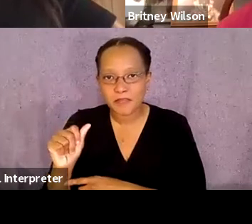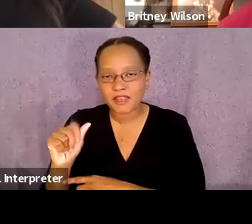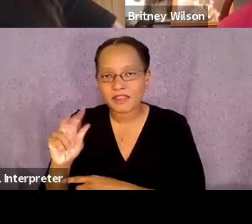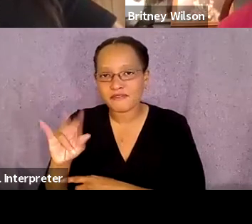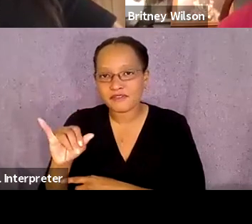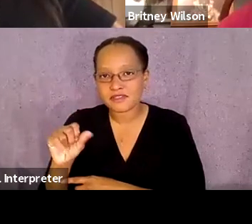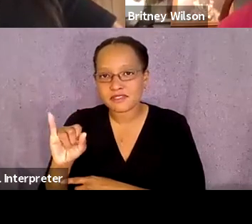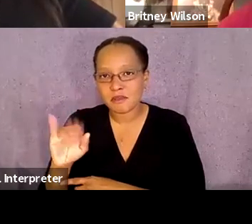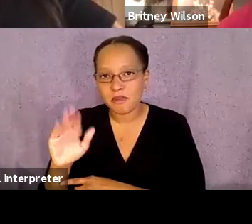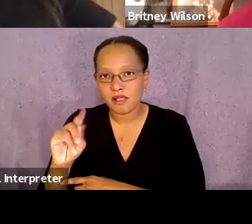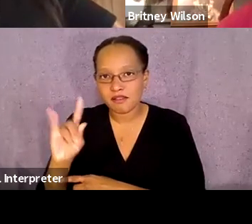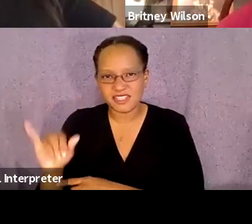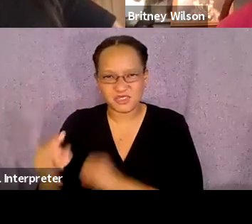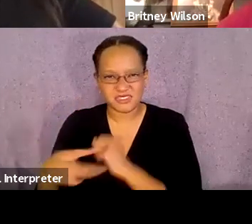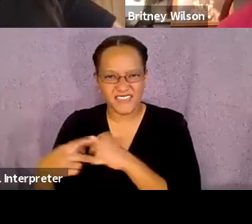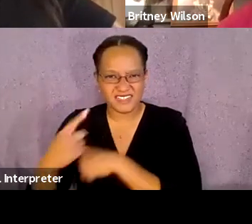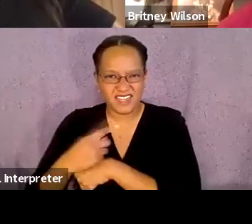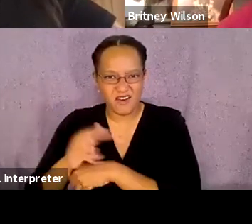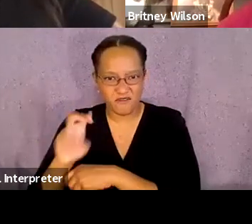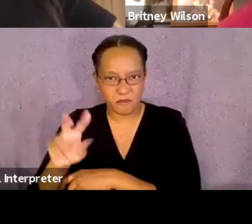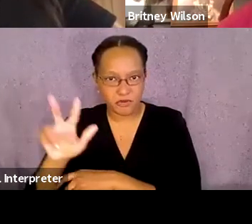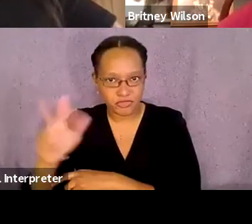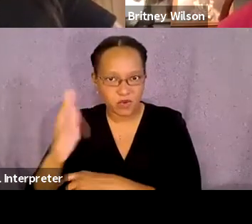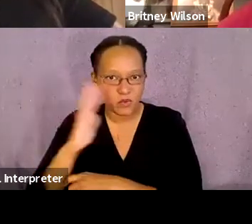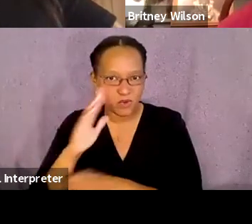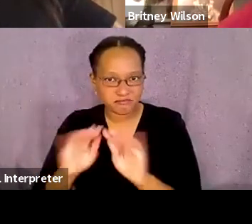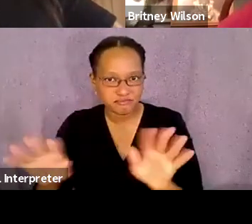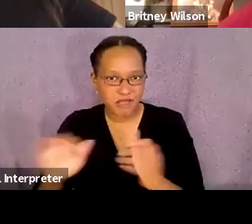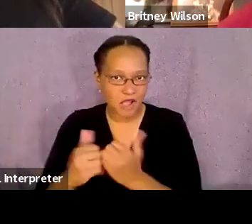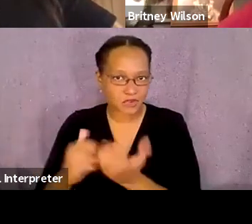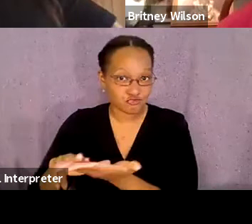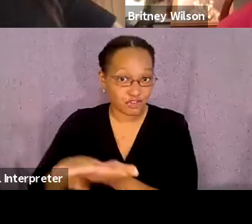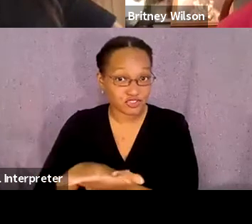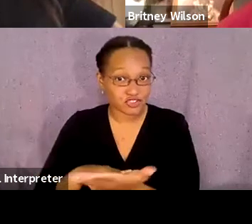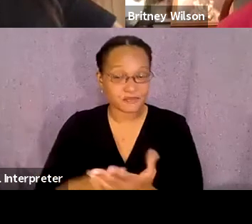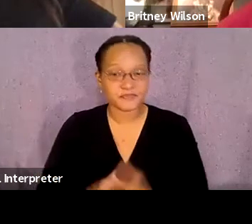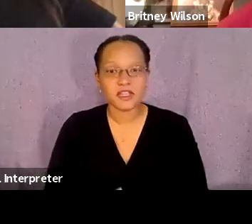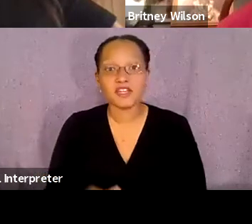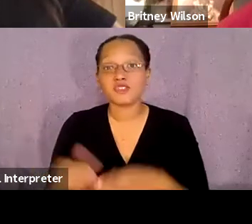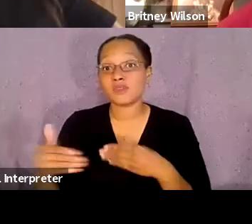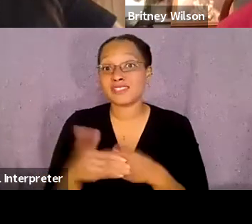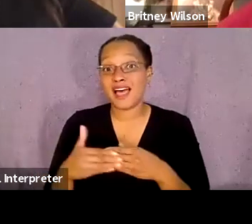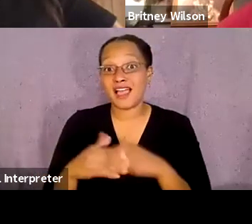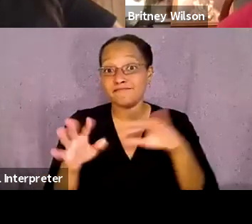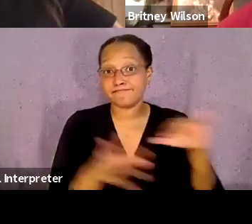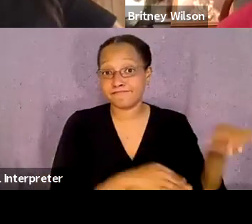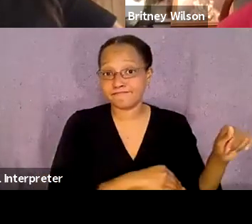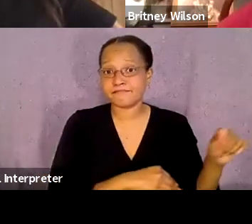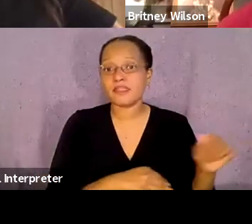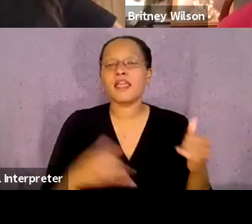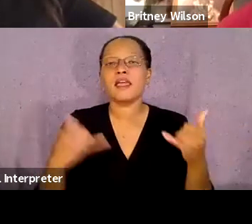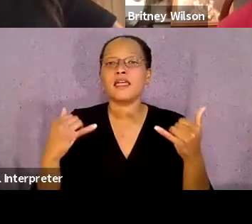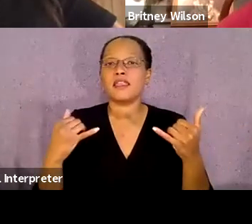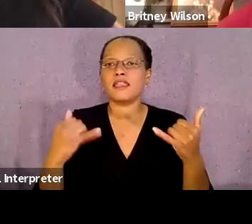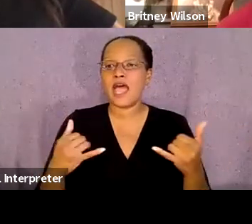more details on how to register. So if we can take the slide down, I will ask, we've